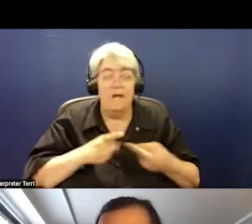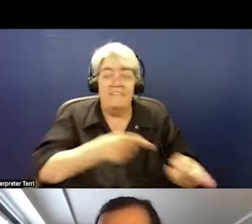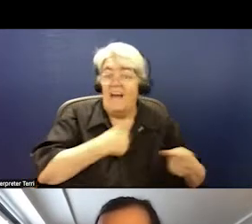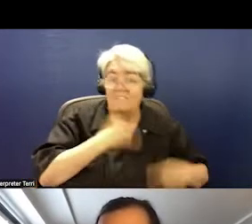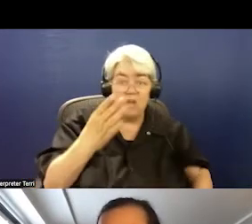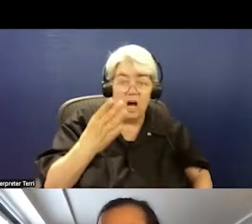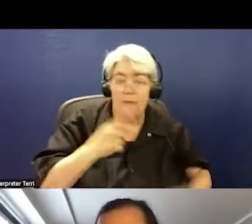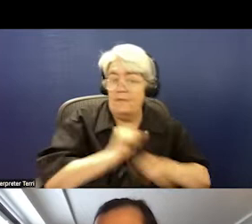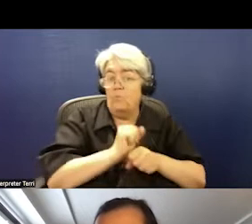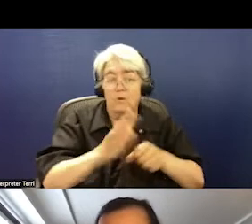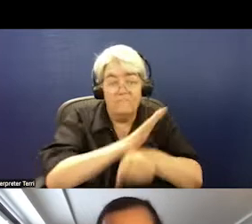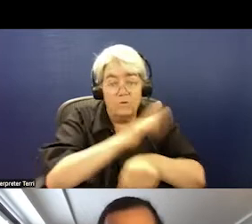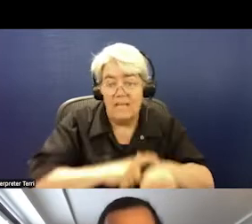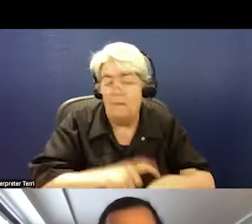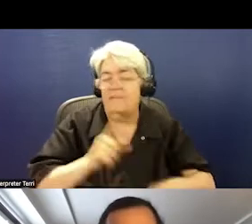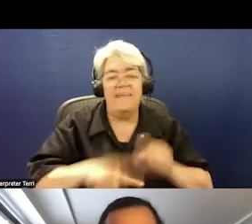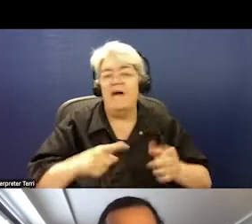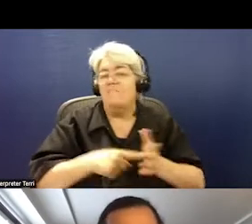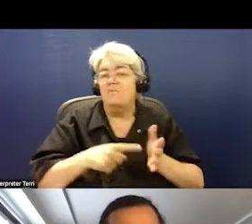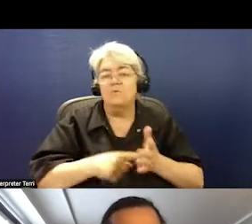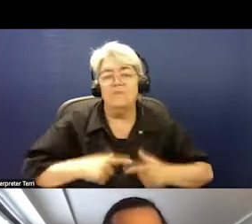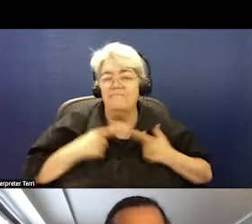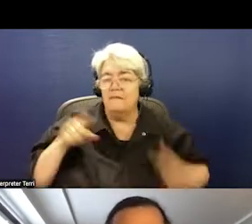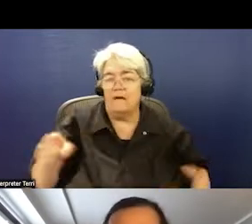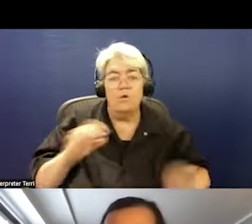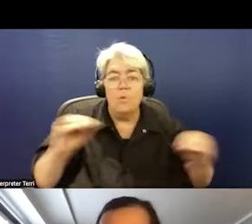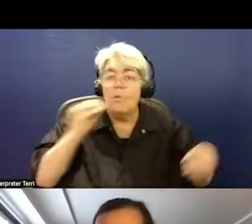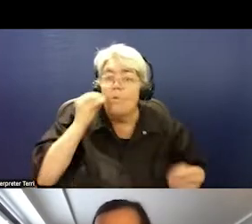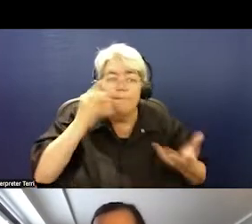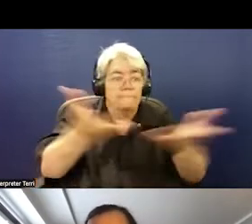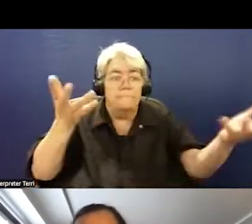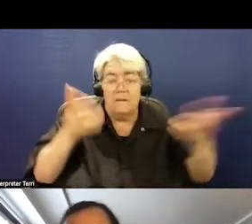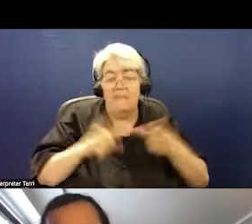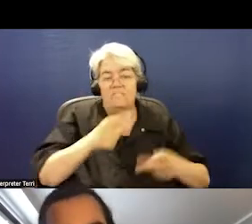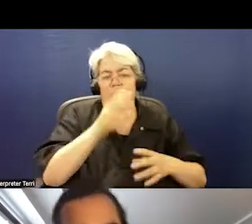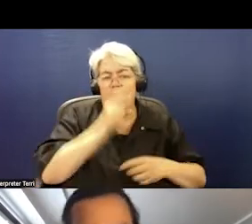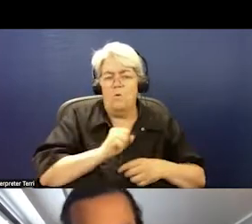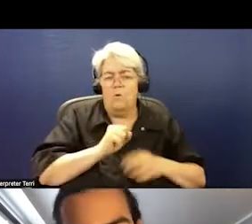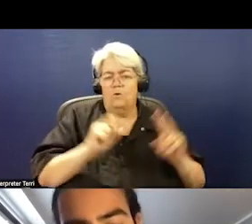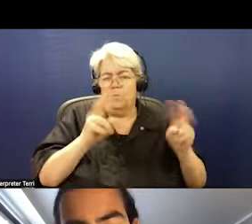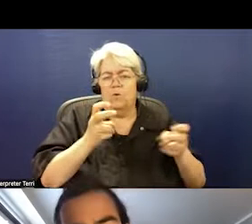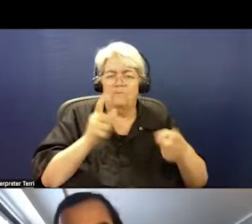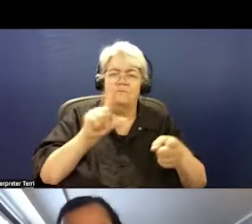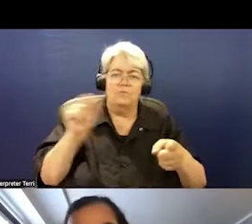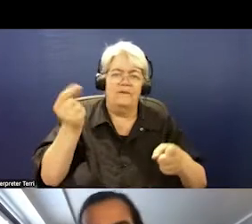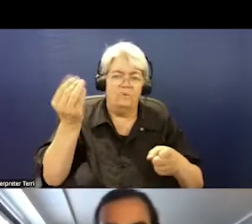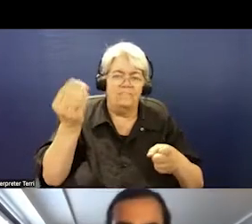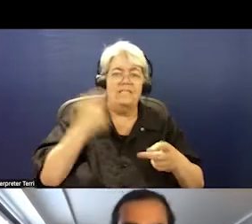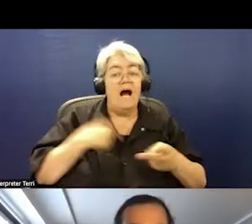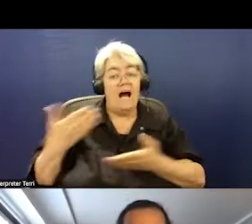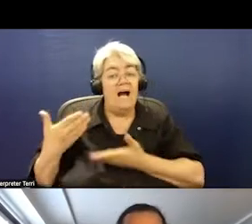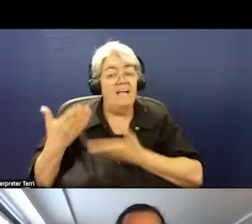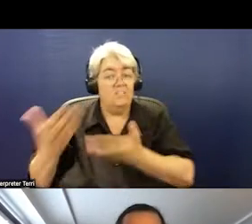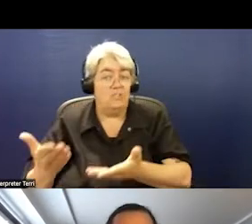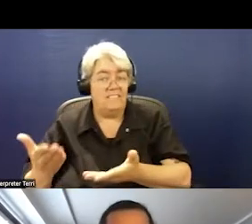full time and still can't afford to live in the city. This is an older quote from 2014, and I had suggested that we